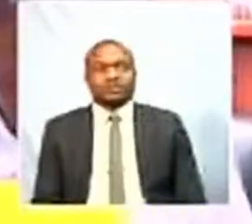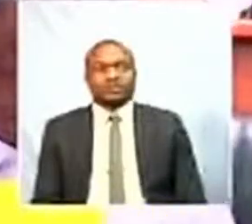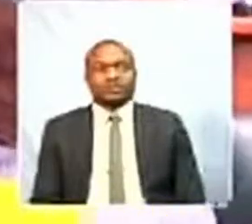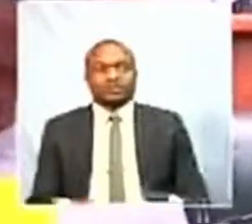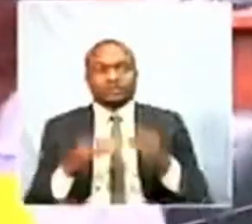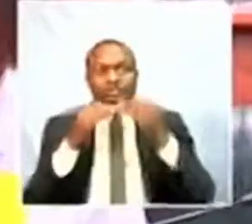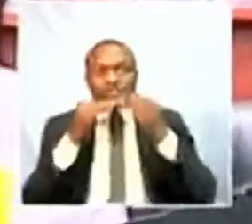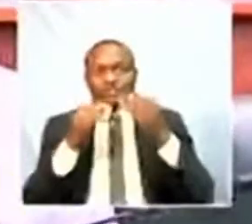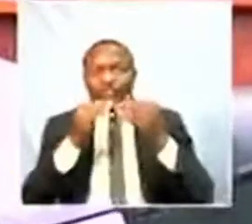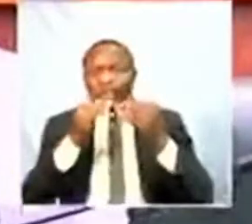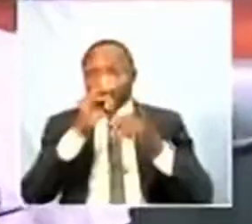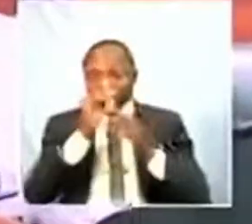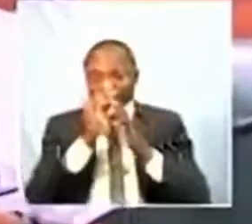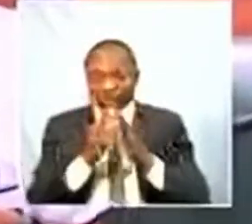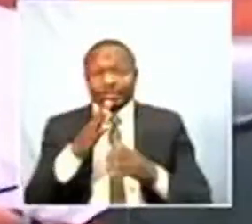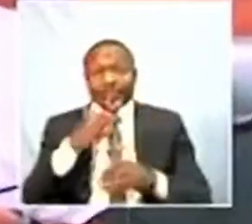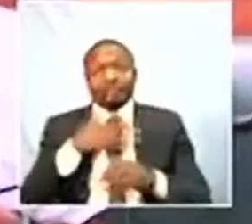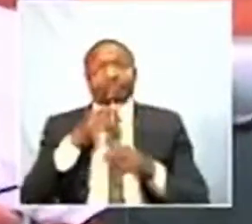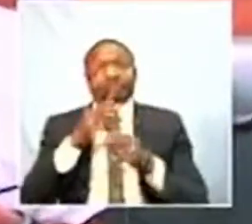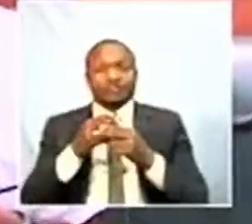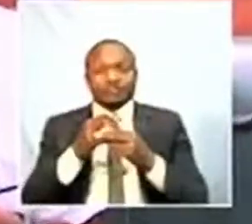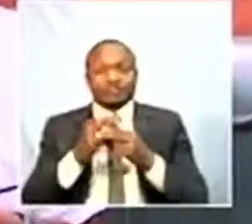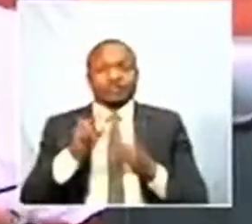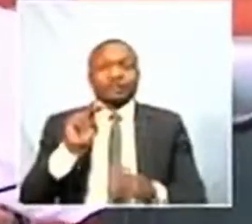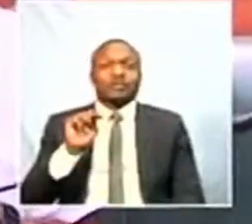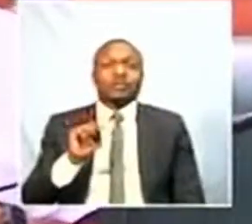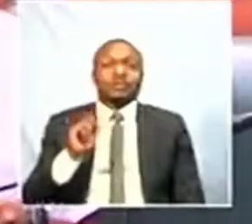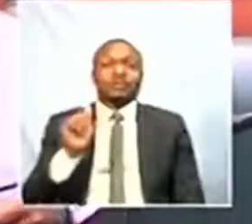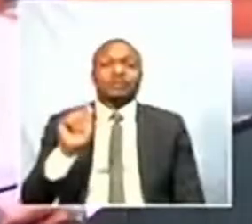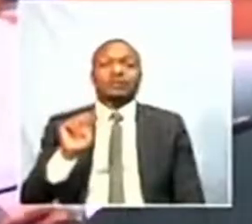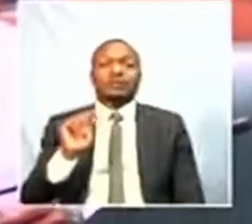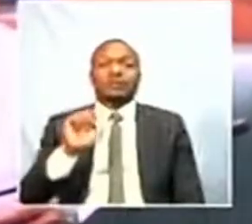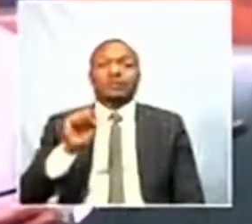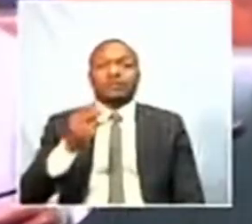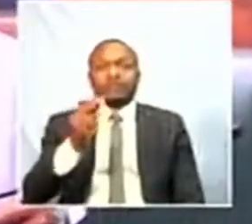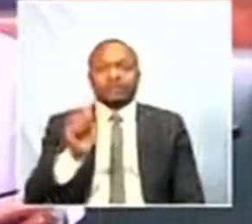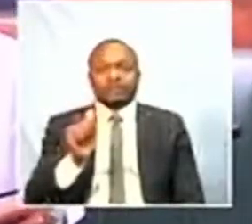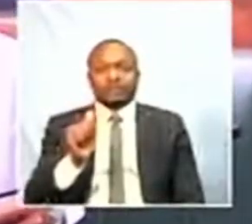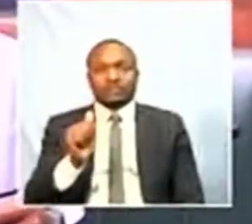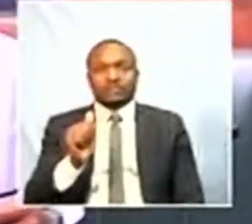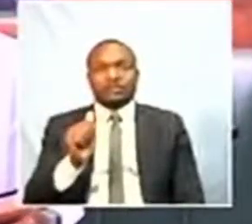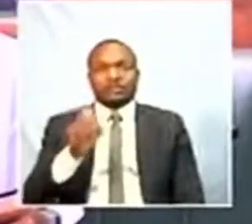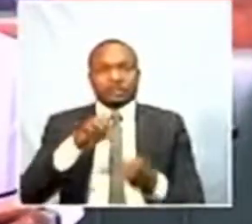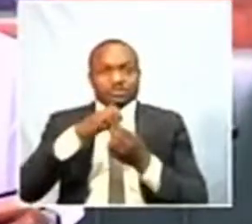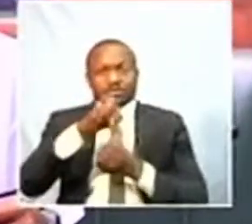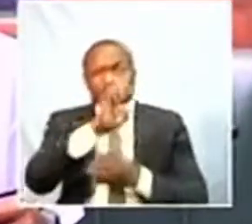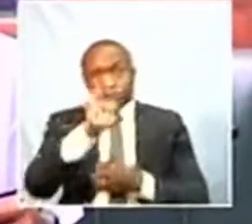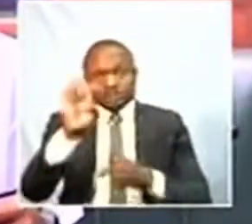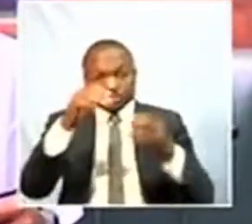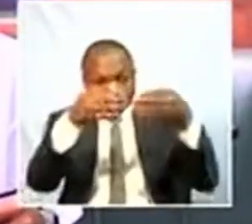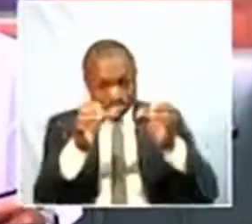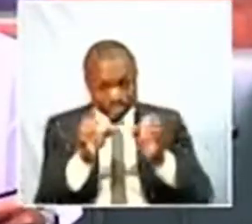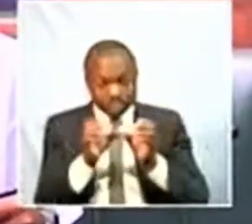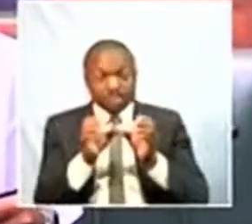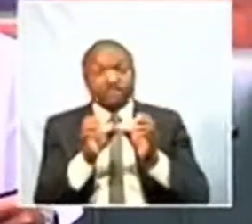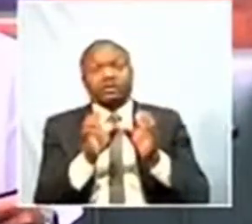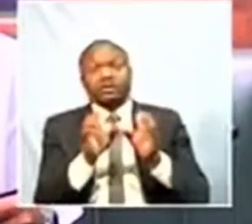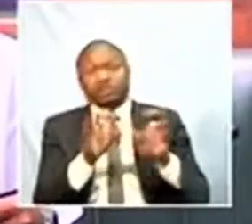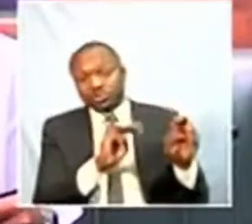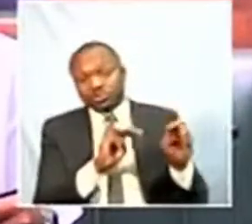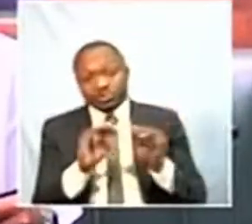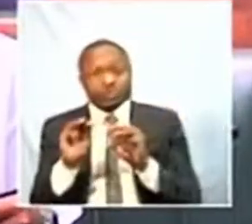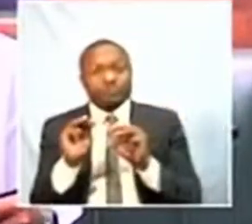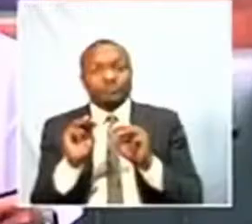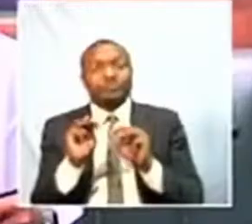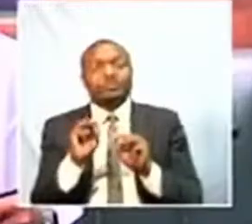Thank you, Madam Speaker. My name is Natasha Morita, presenting the Solwezi East constituency, and I beg to move the House